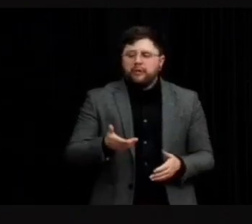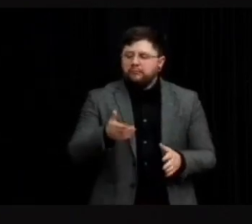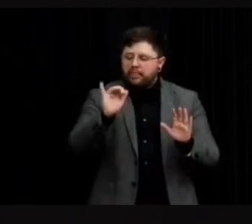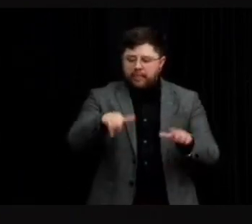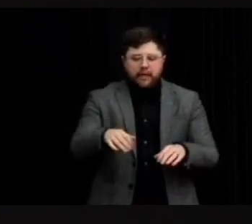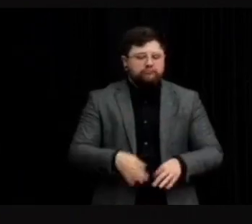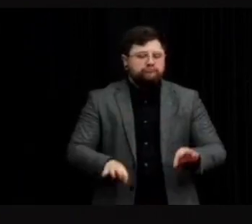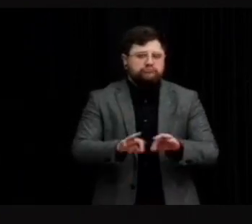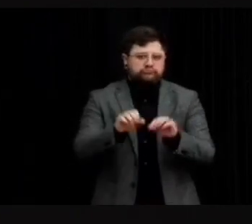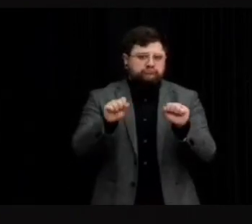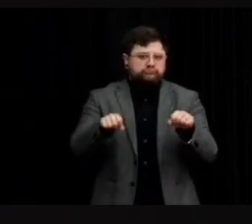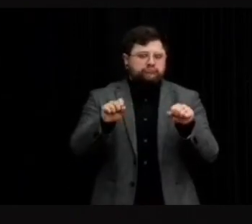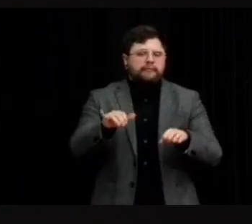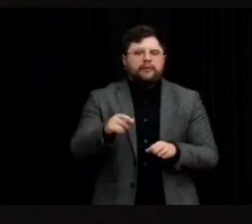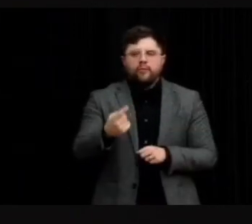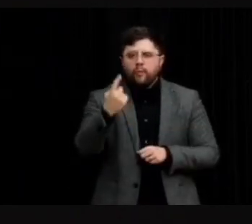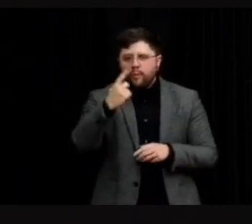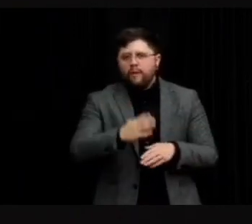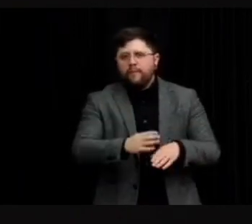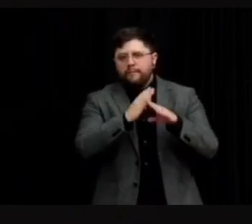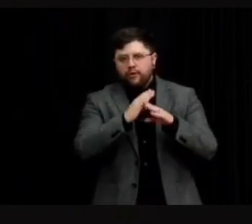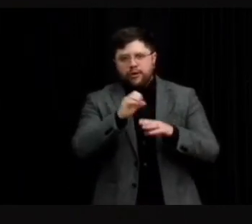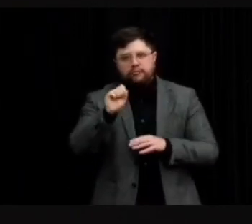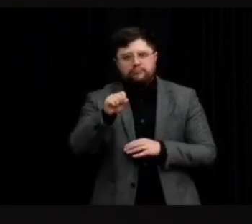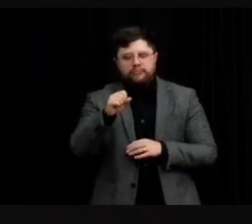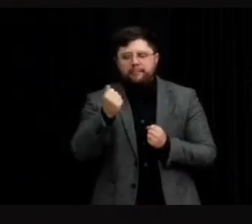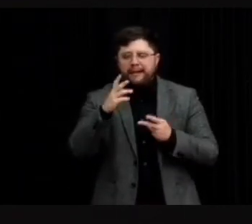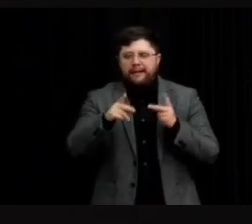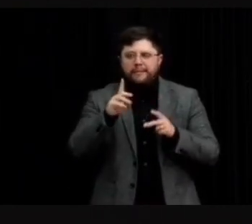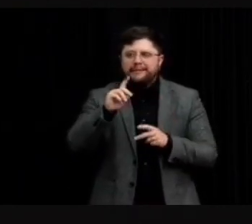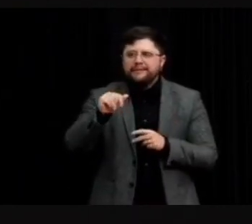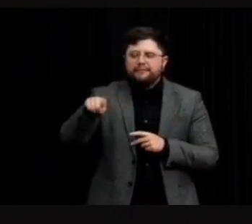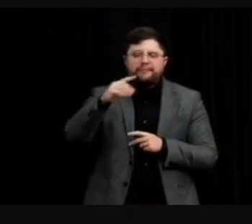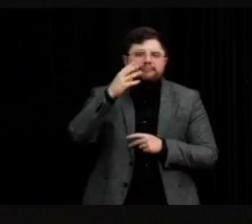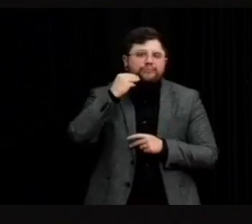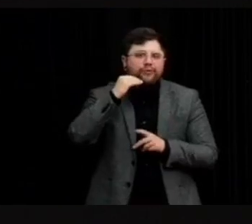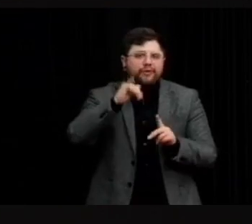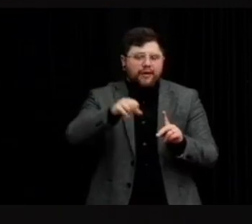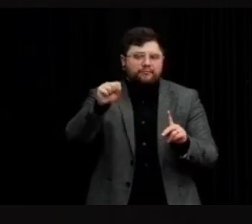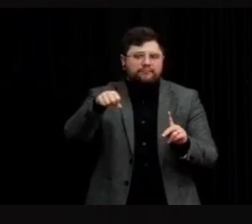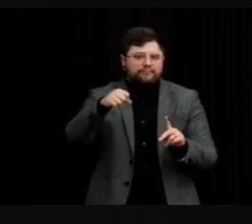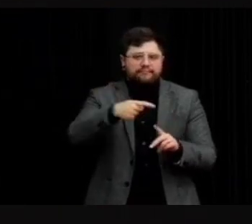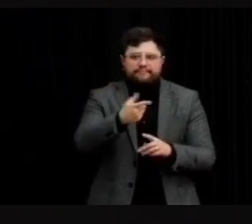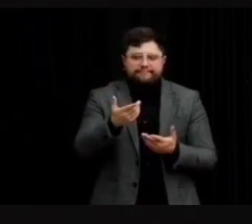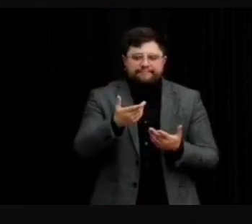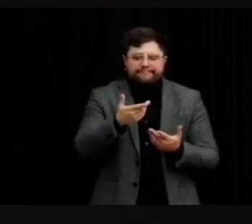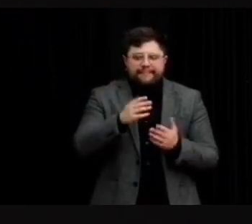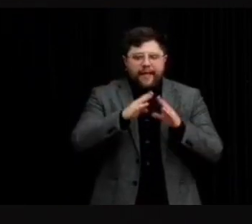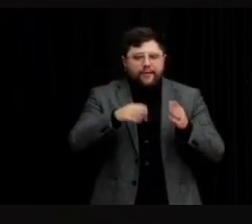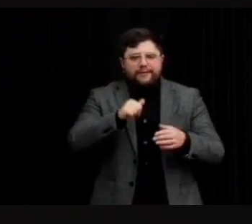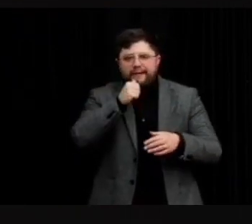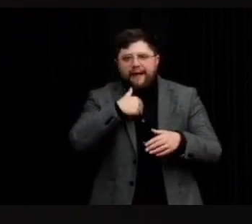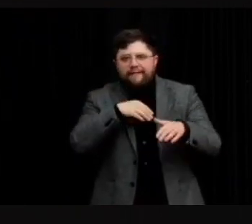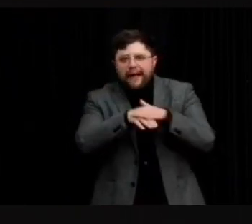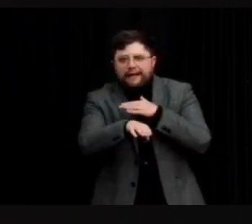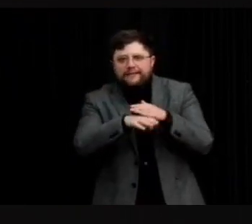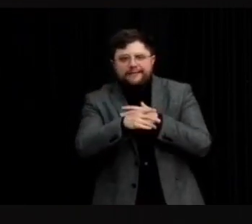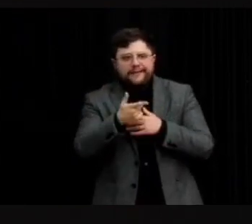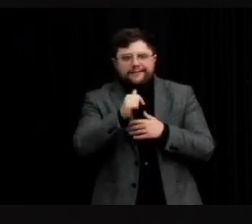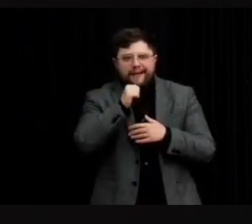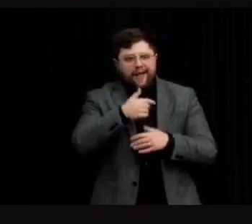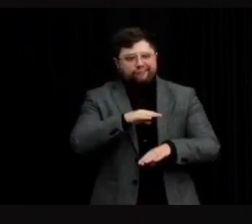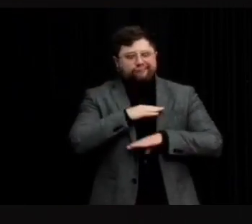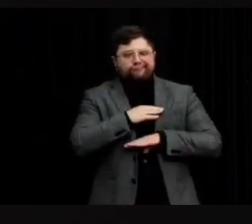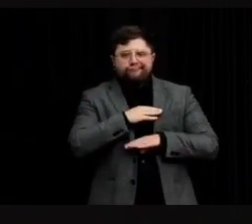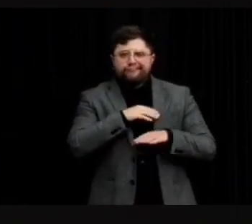valid, is also one of the huge barriers that people with disabilities experience in not getting their housing access needs met.